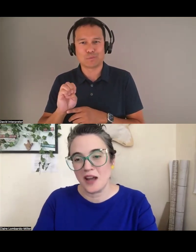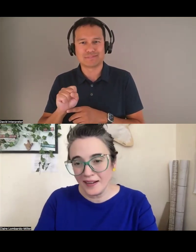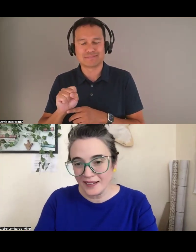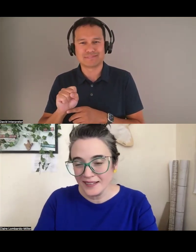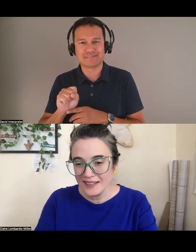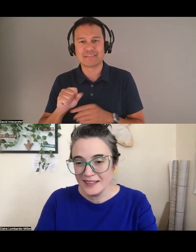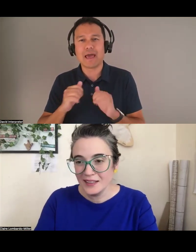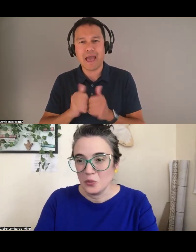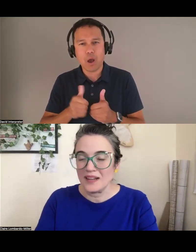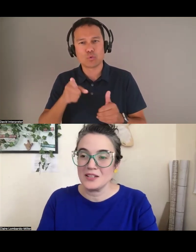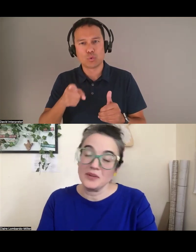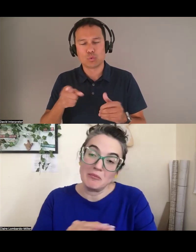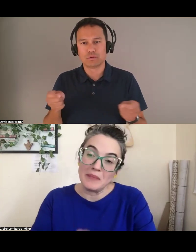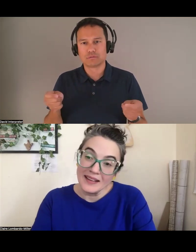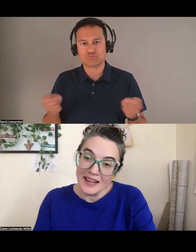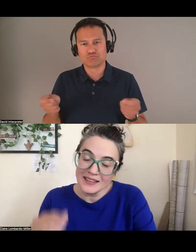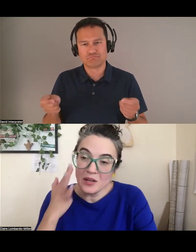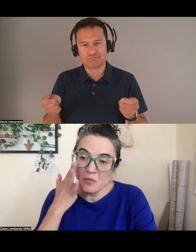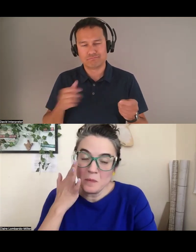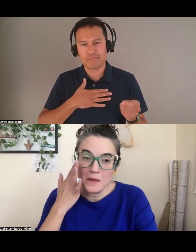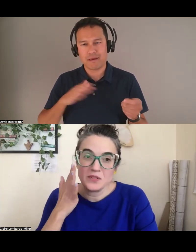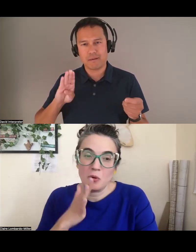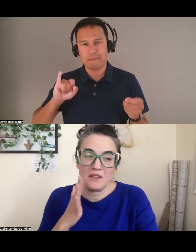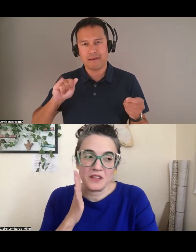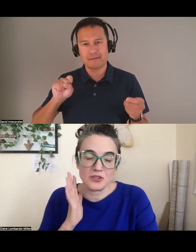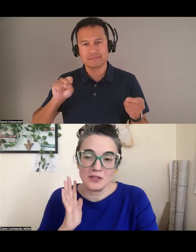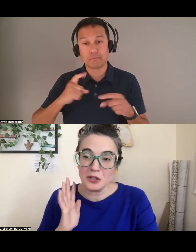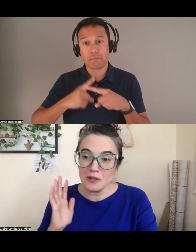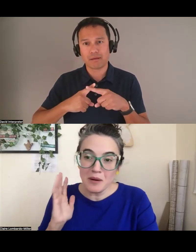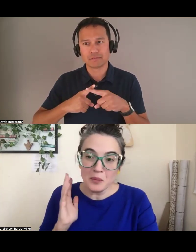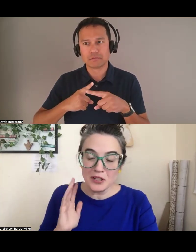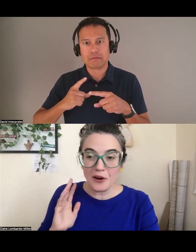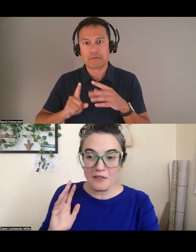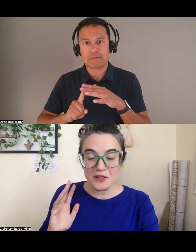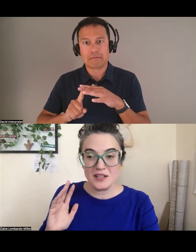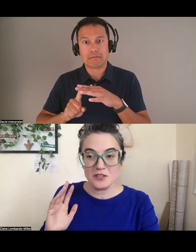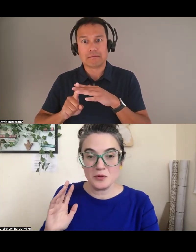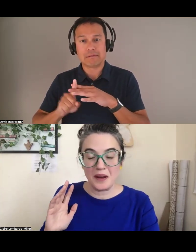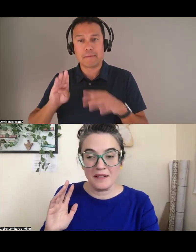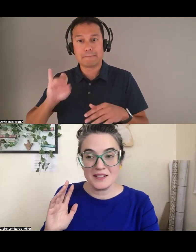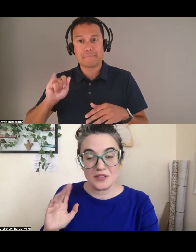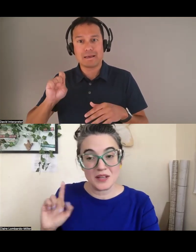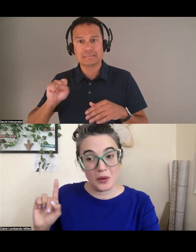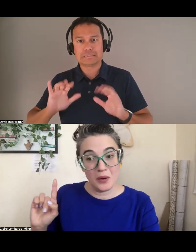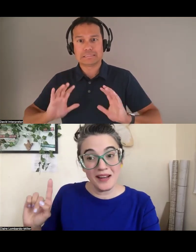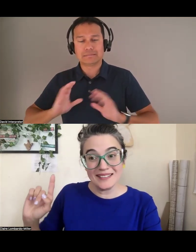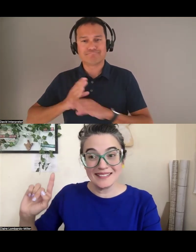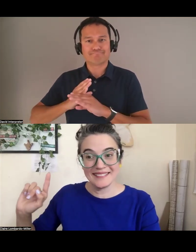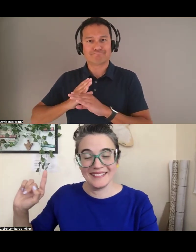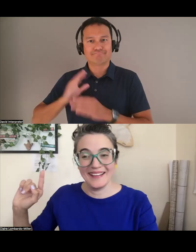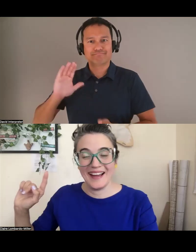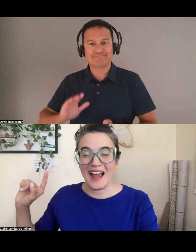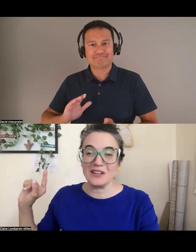in check, ways that you can mitigate them. So if they start to creep up in your conversations with parents, you can say, wait, wait,